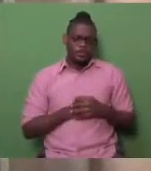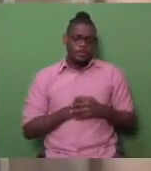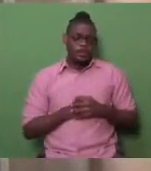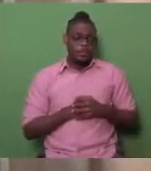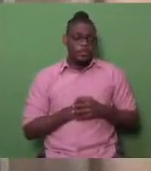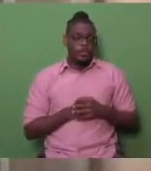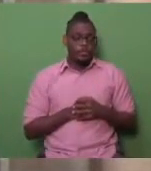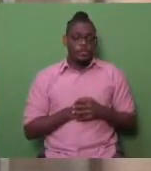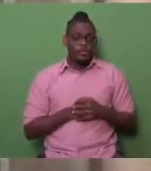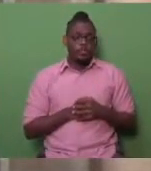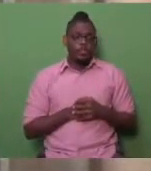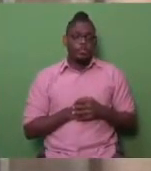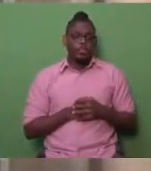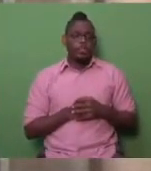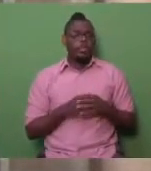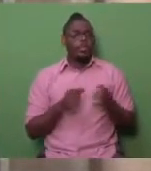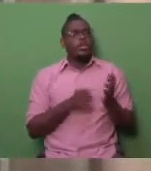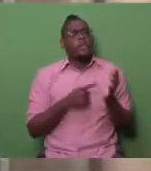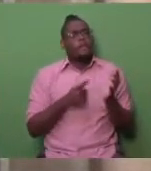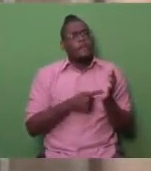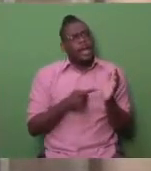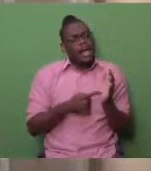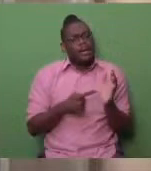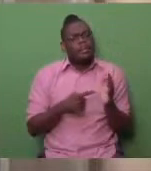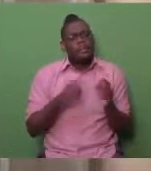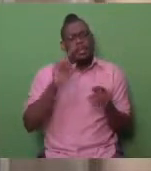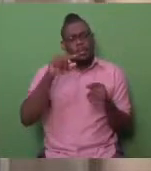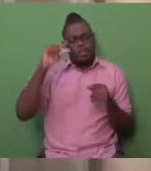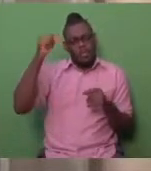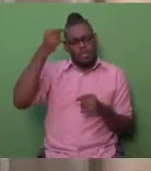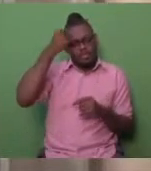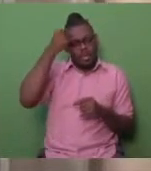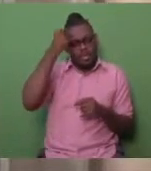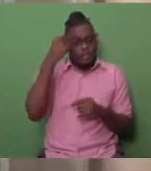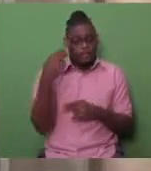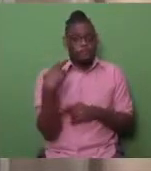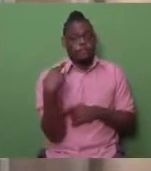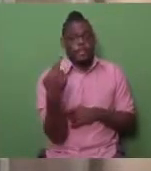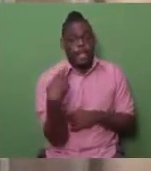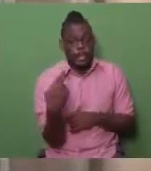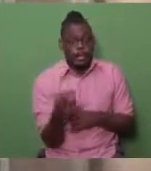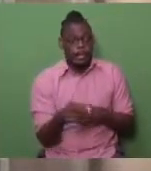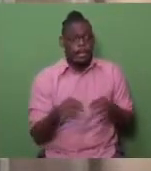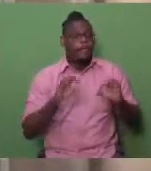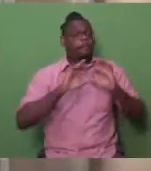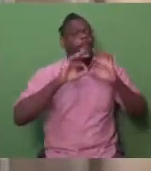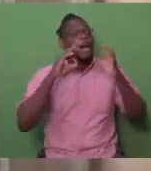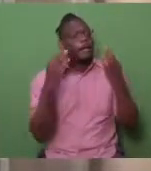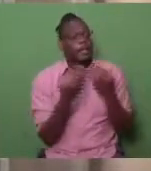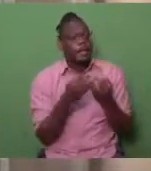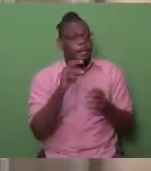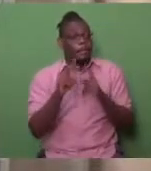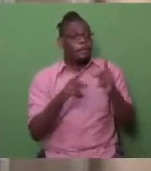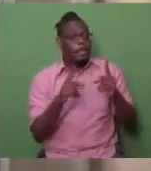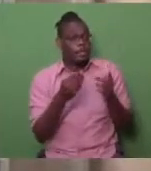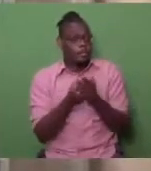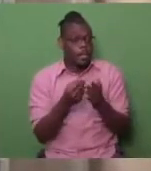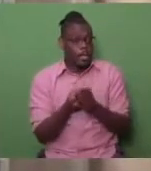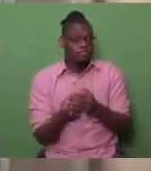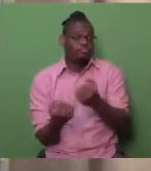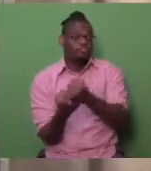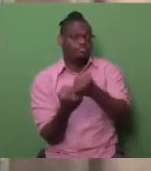family, and finances. The minister themed his budget as resilience in the face of a pandemic. And as mentioned it